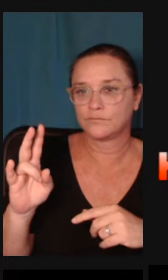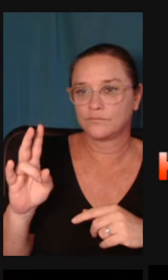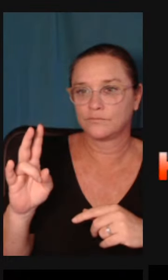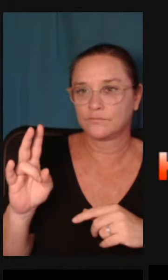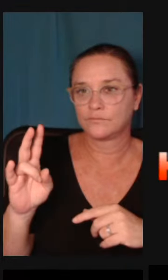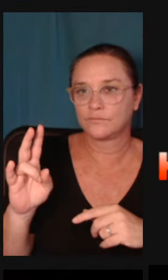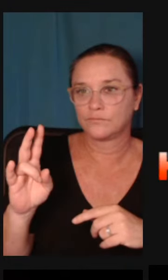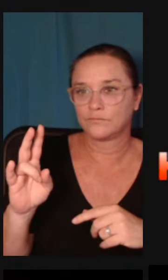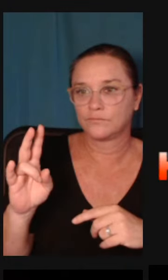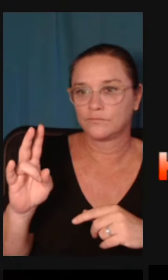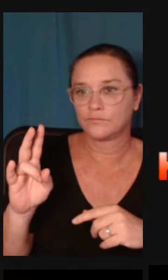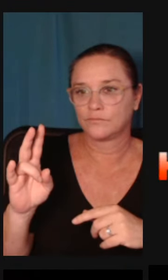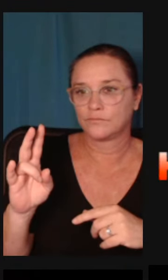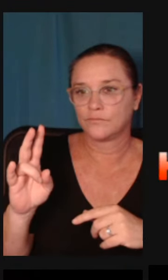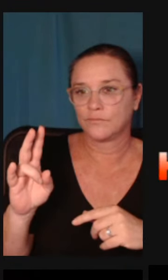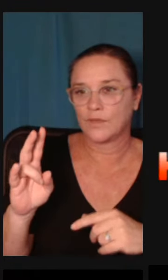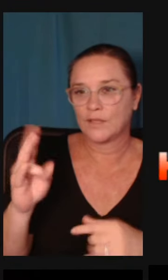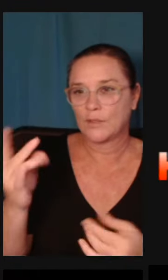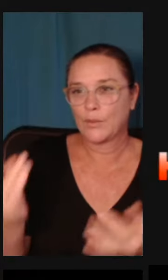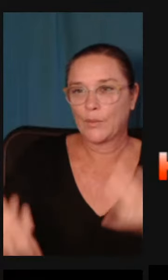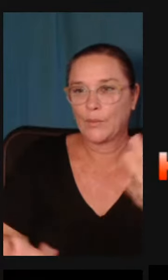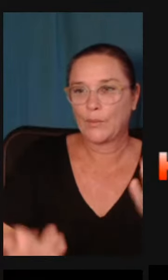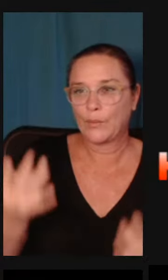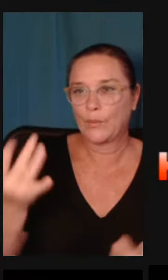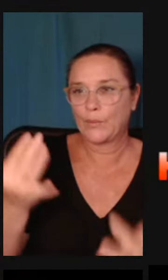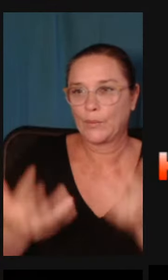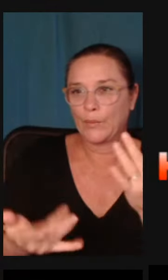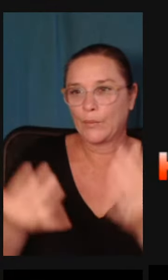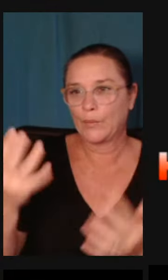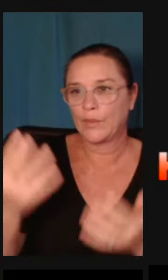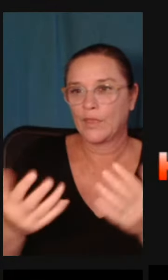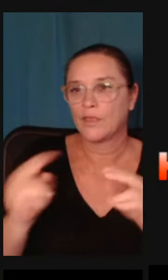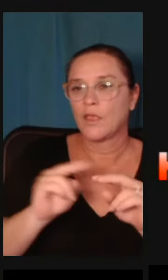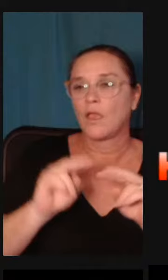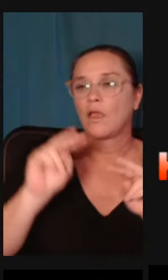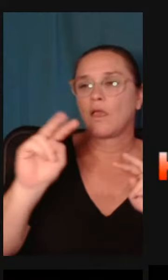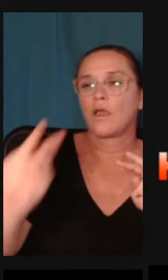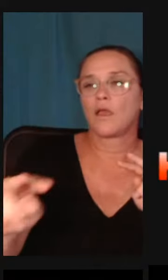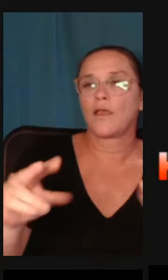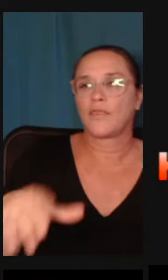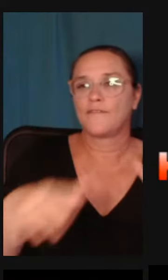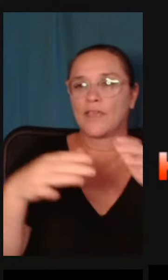See the ground steaming there. View of the vents from across the crater floor.